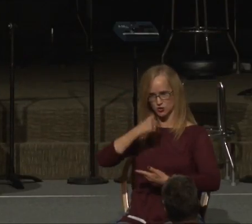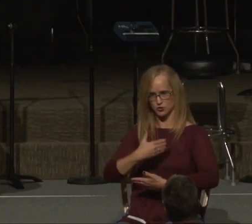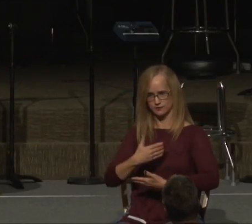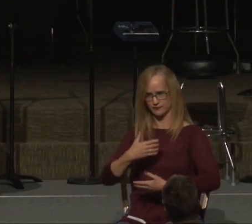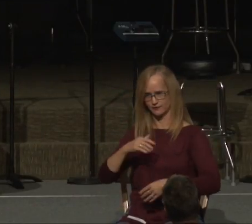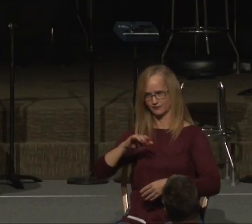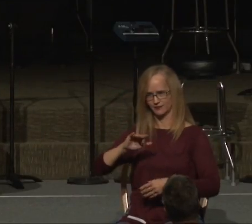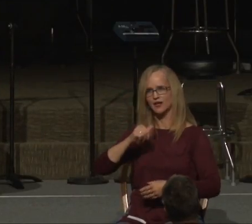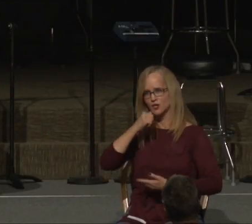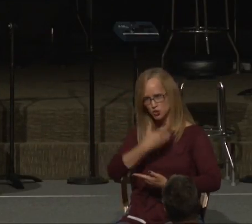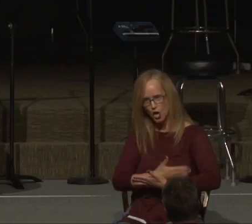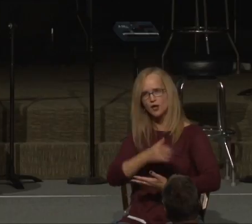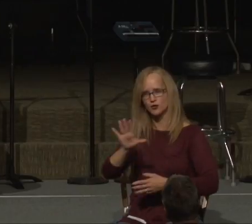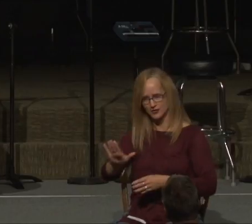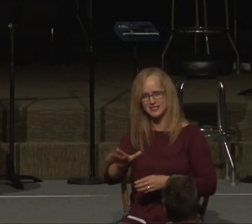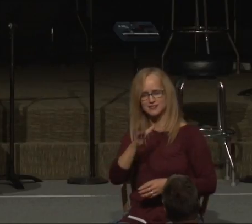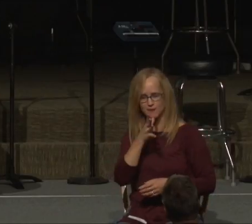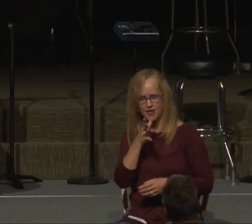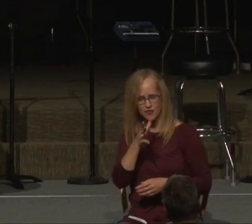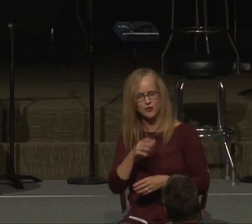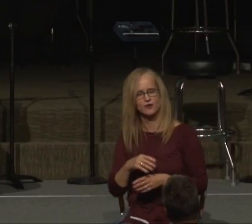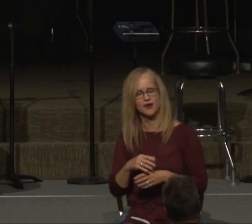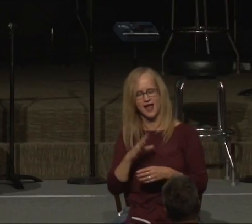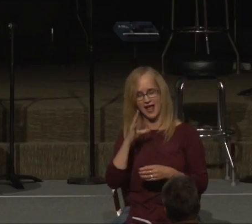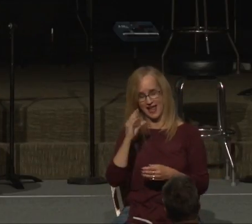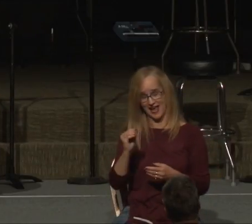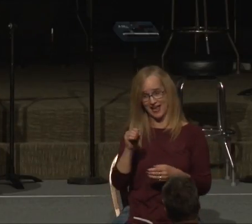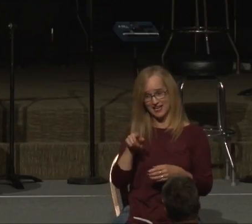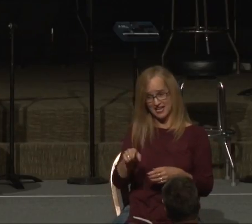of God than to enjoy the fleeting pleasures of sin.